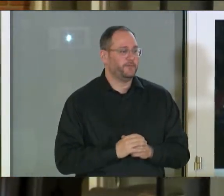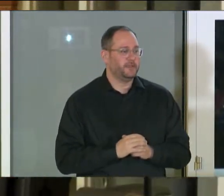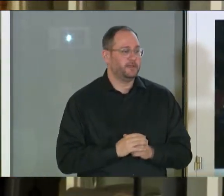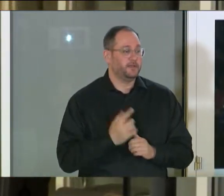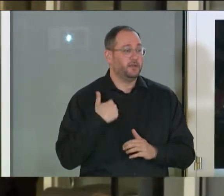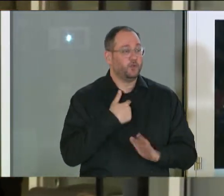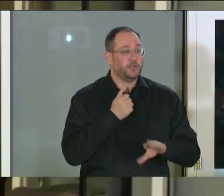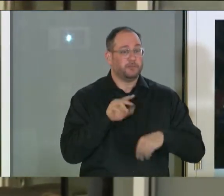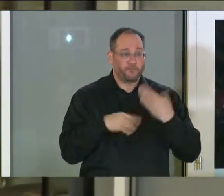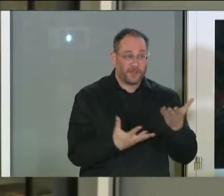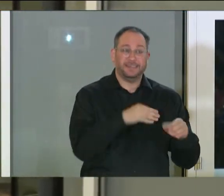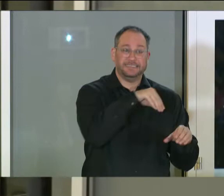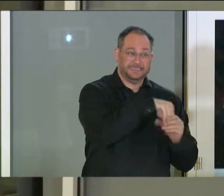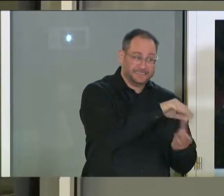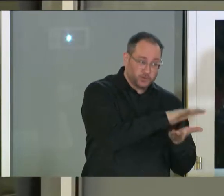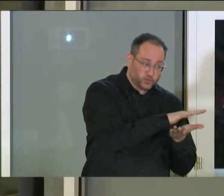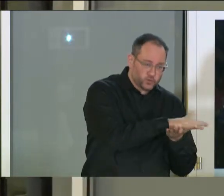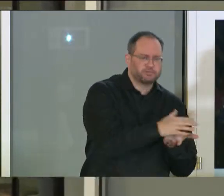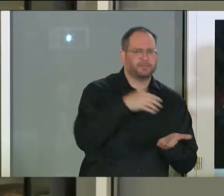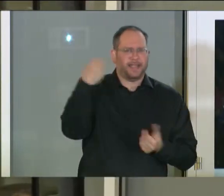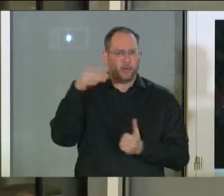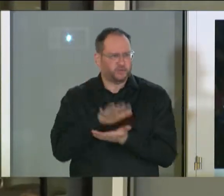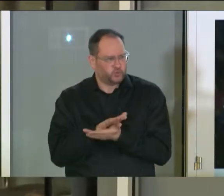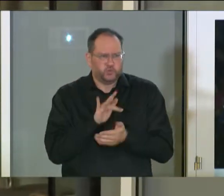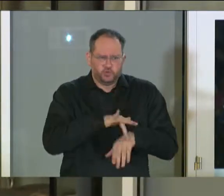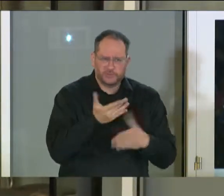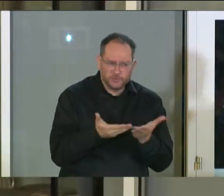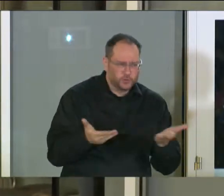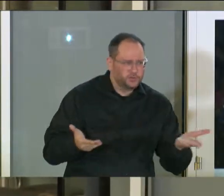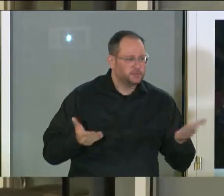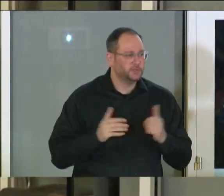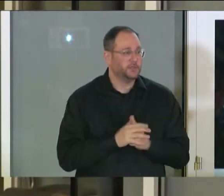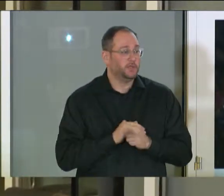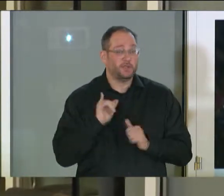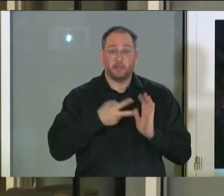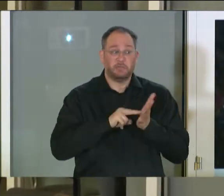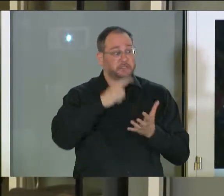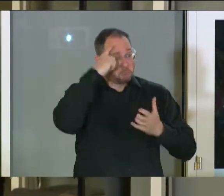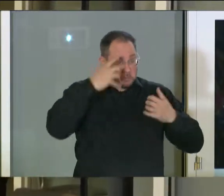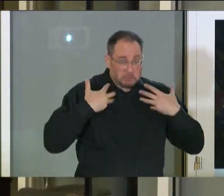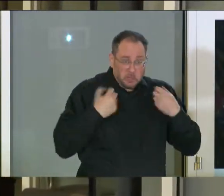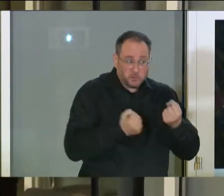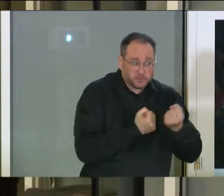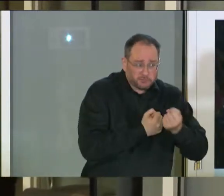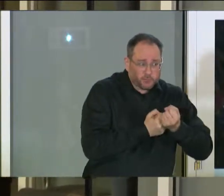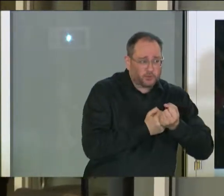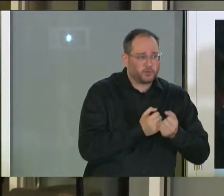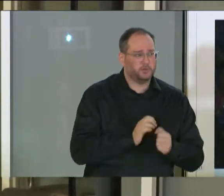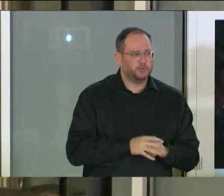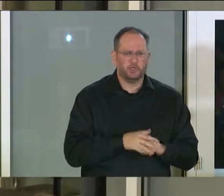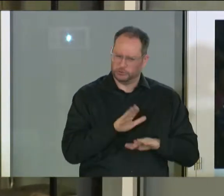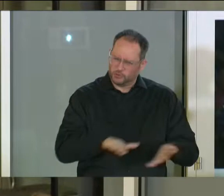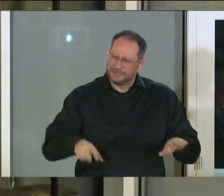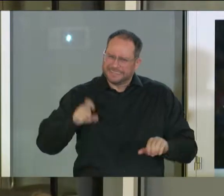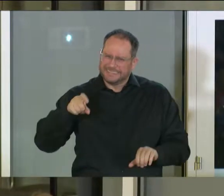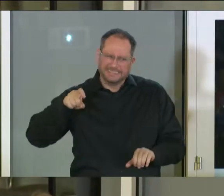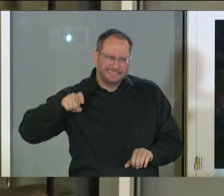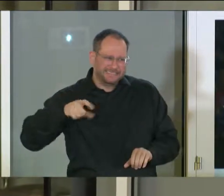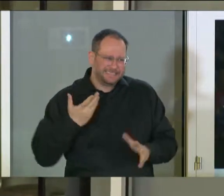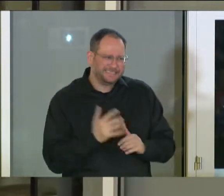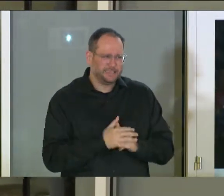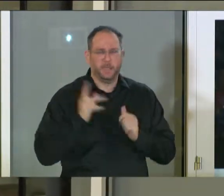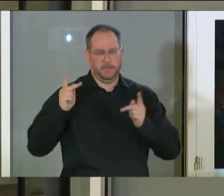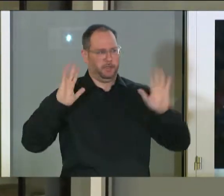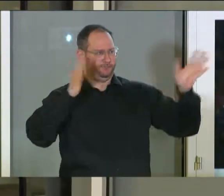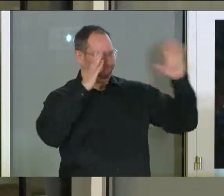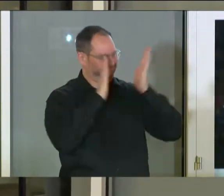to ensure that they are successful, including the mental health supports that children need for social and emotional development and